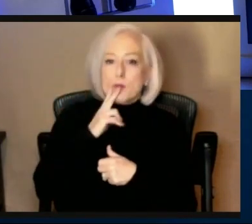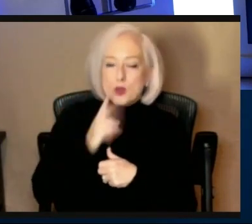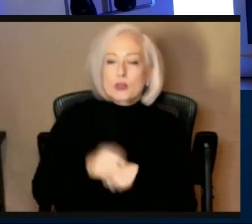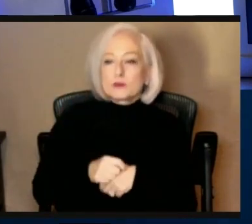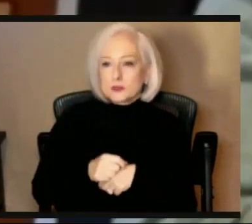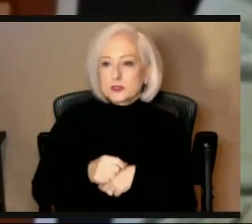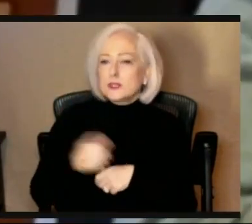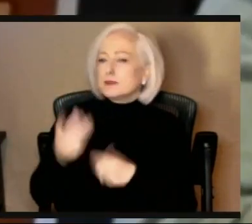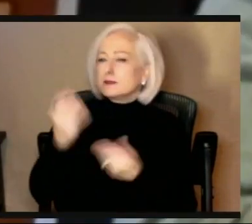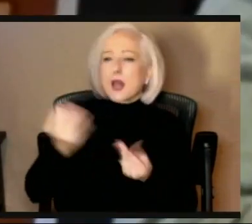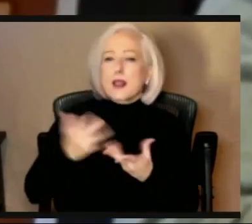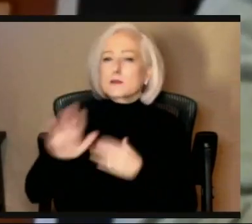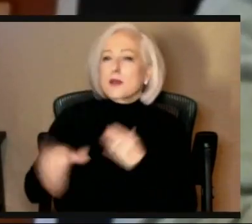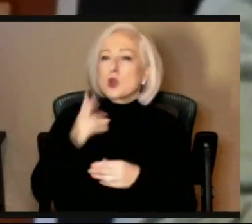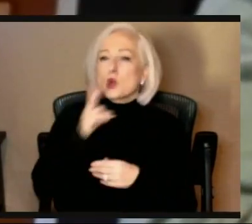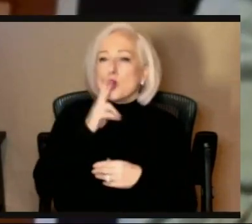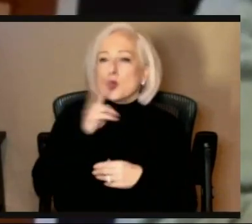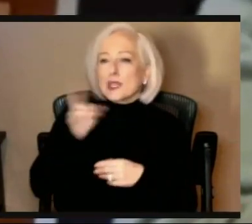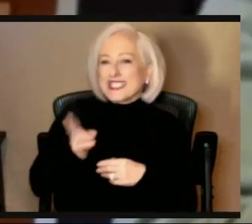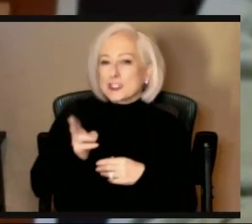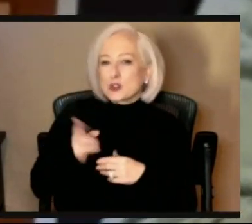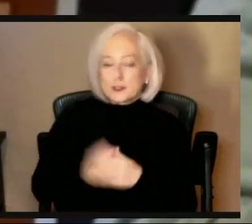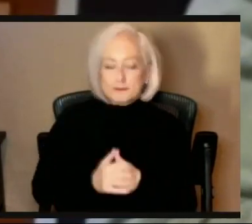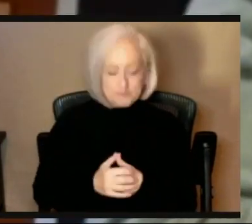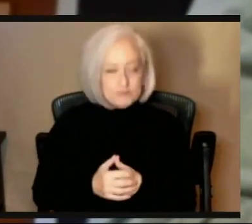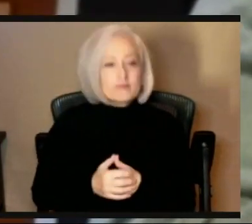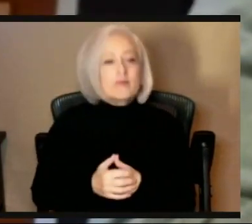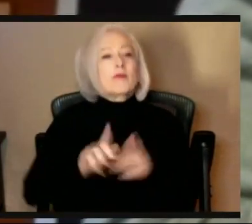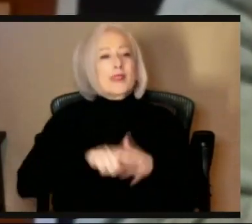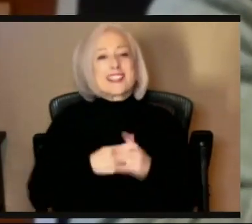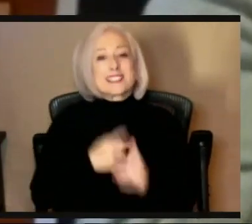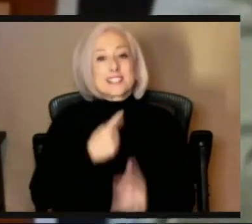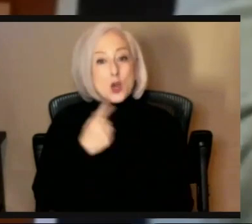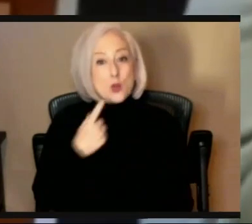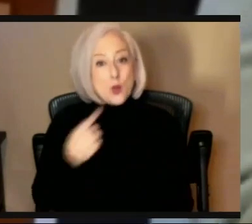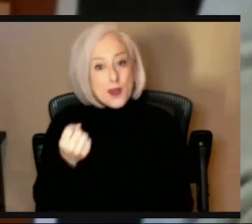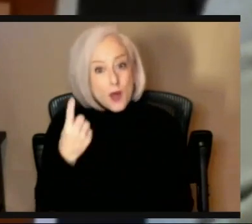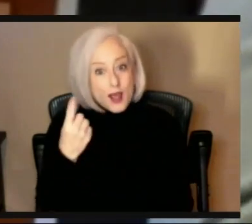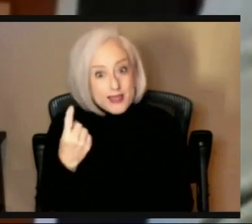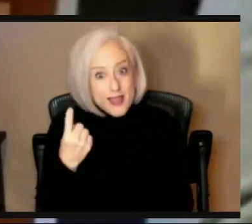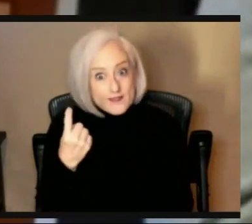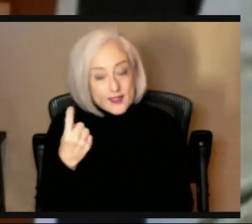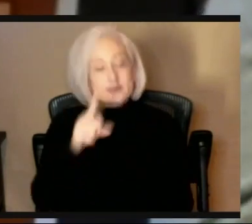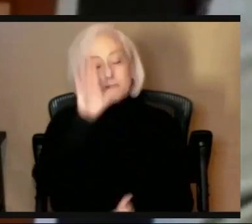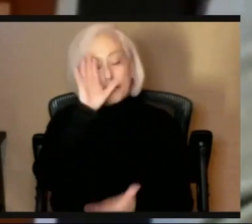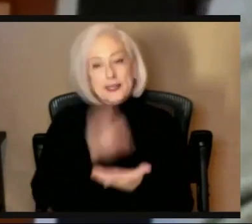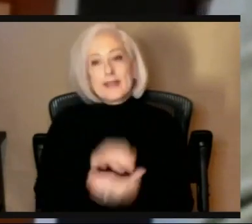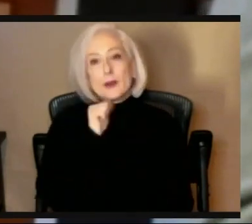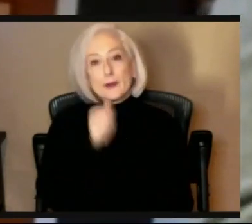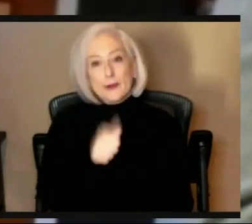history. Well, I started when I was 11 years old, believe it or not. And